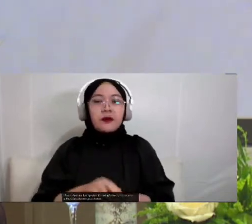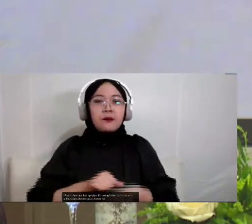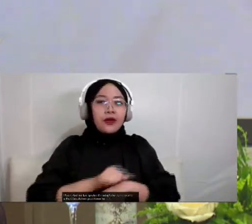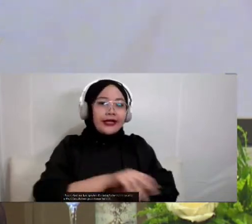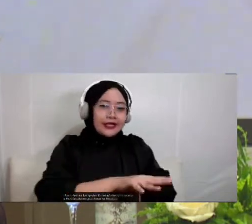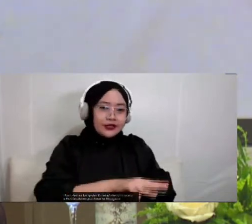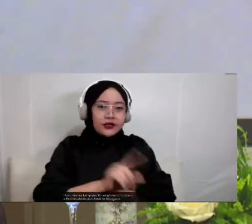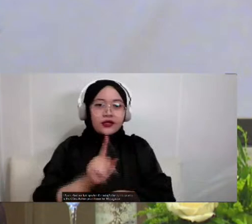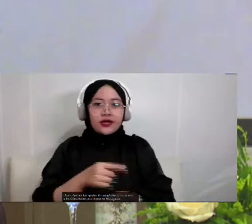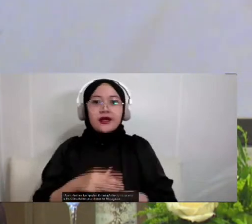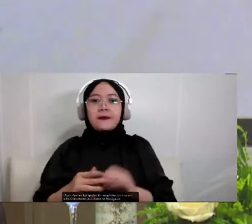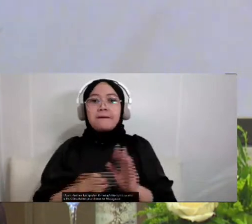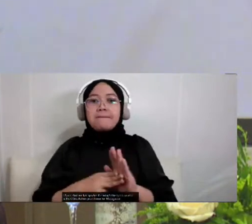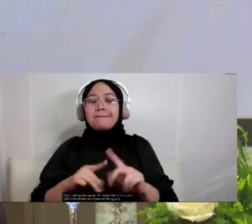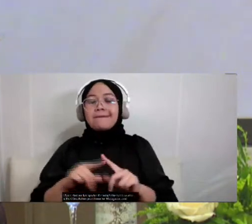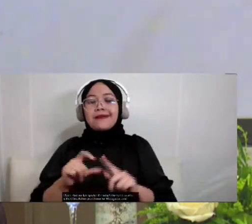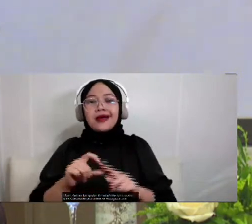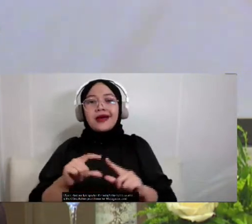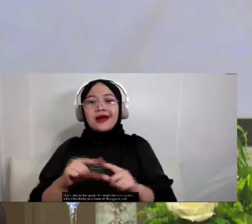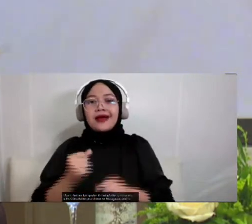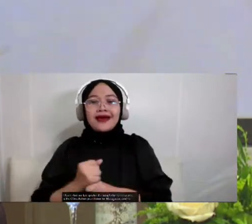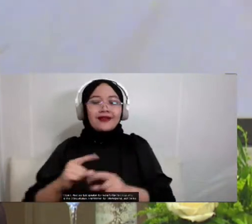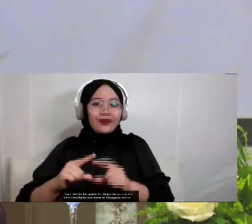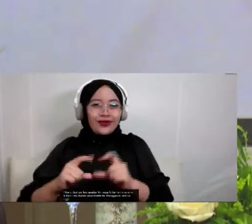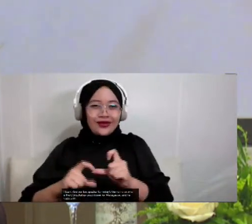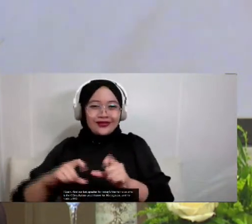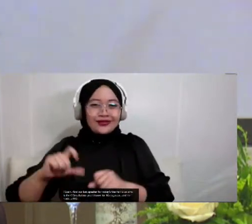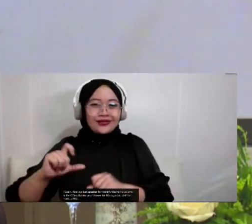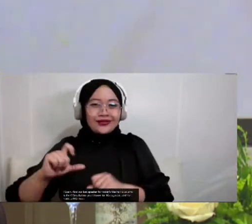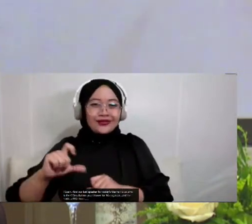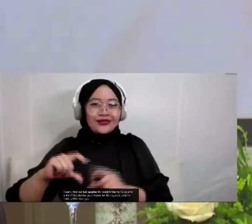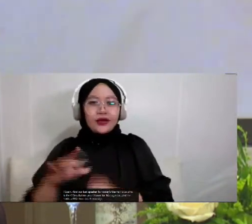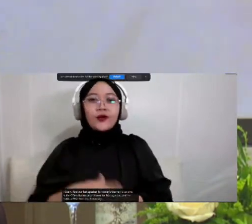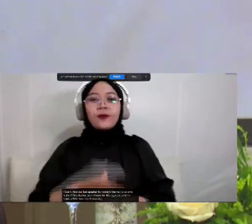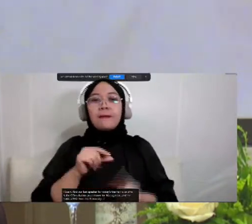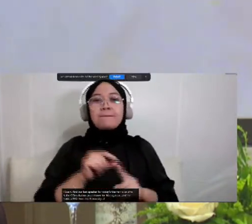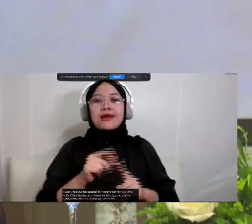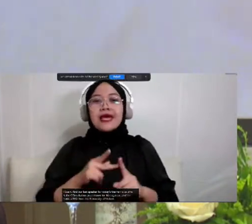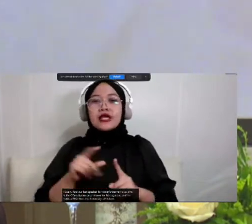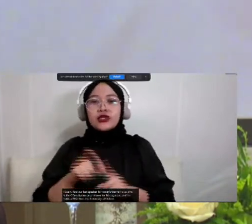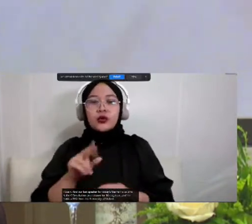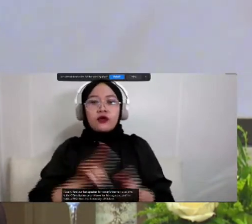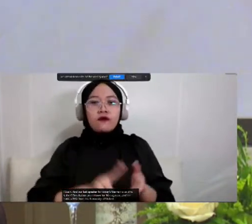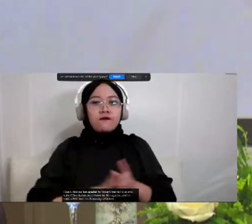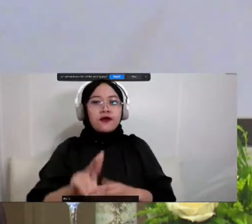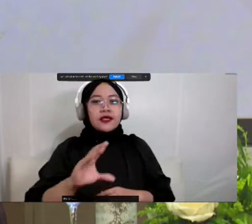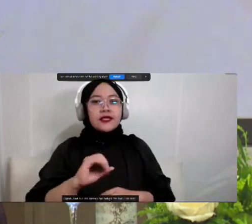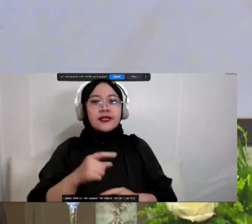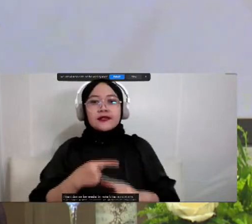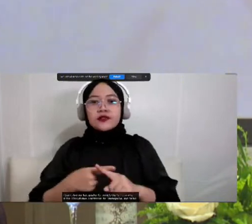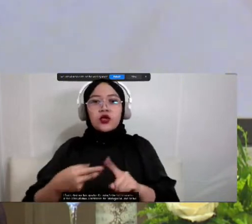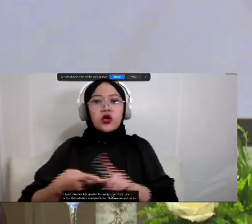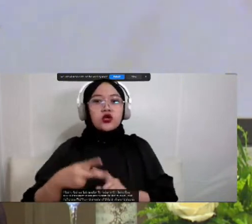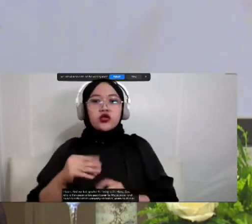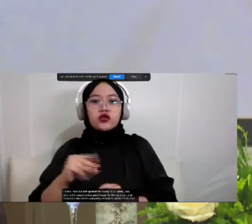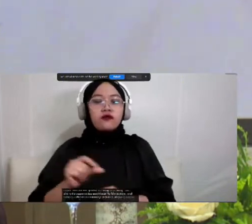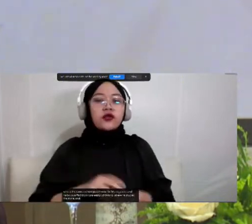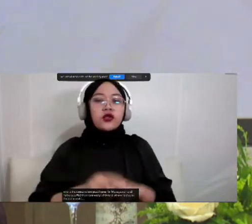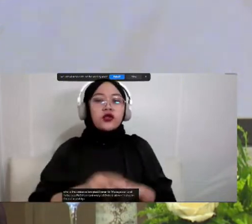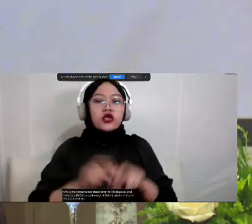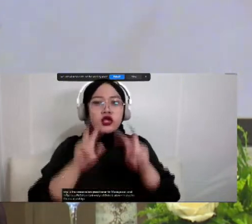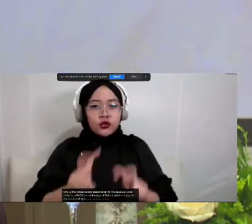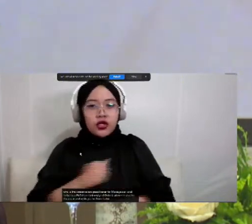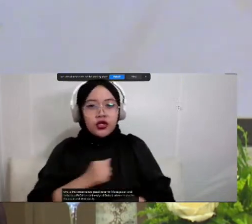Madagascar. And he holds a PhD from University of Oxford, where he studied the social and